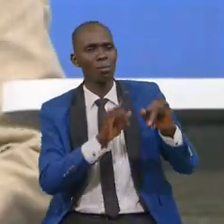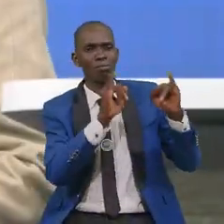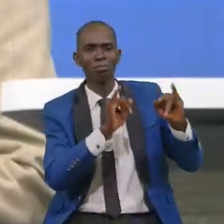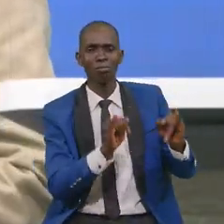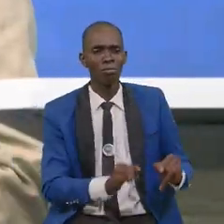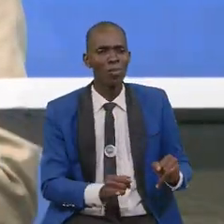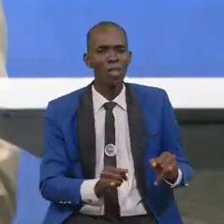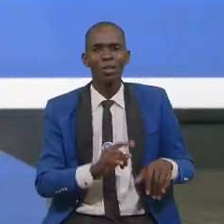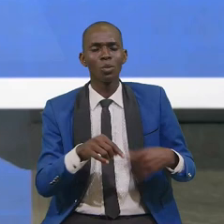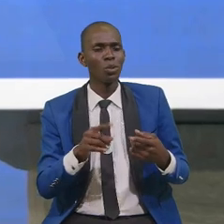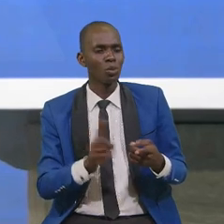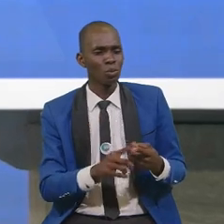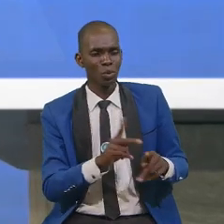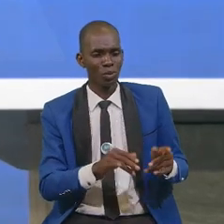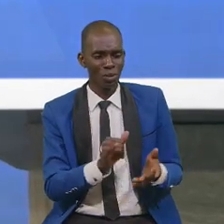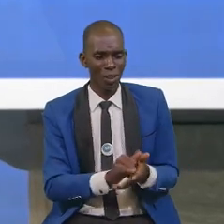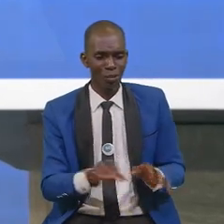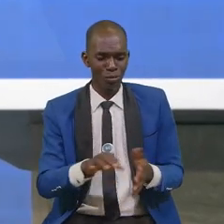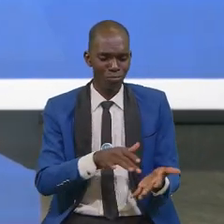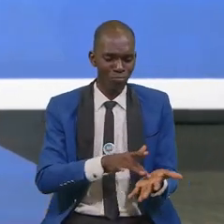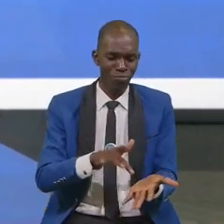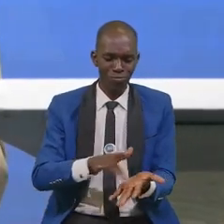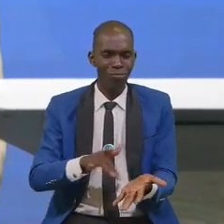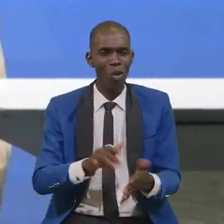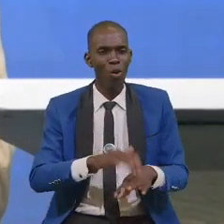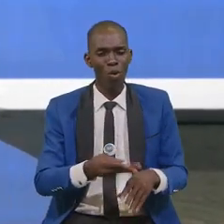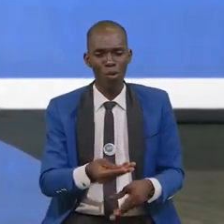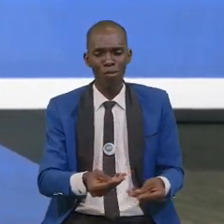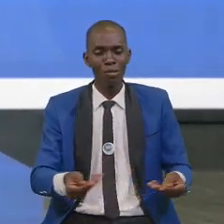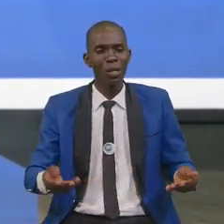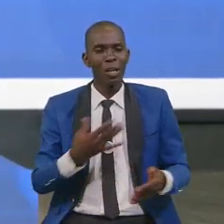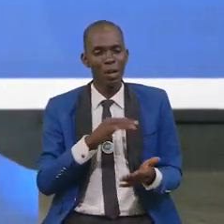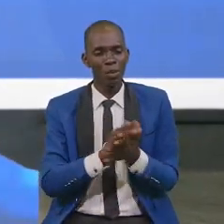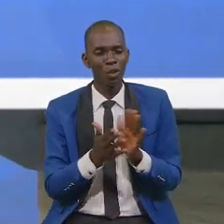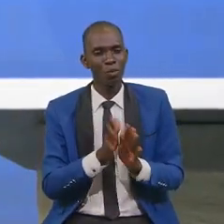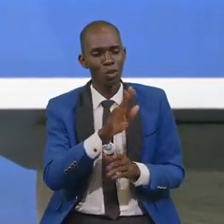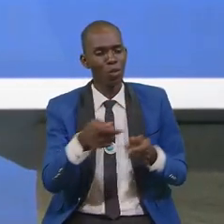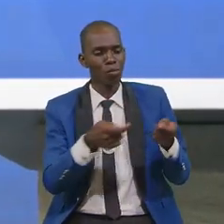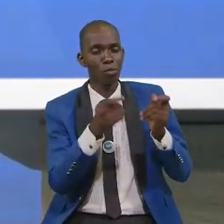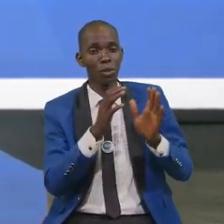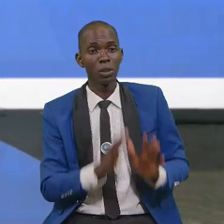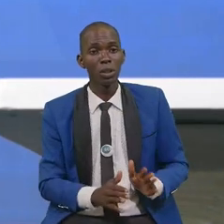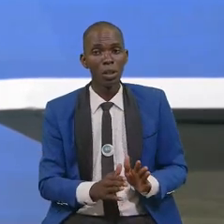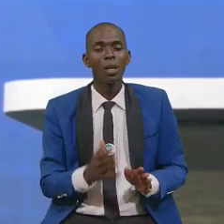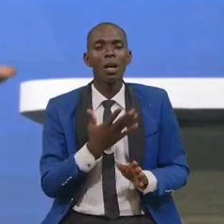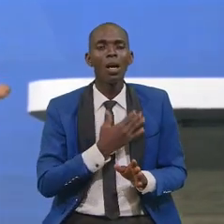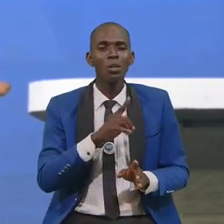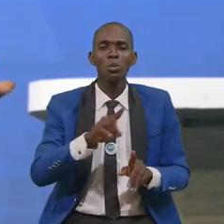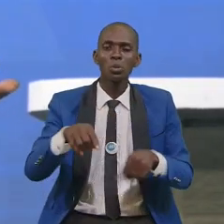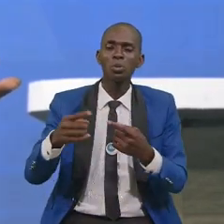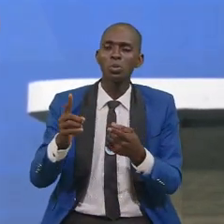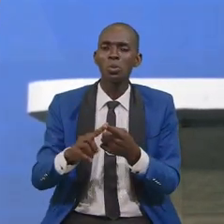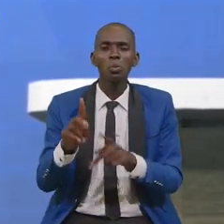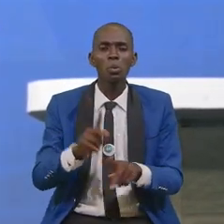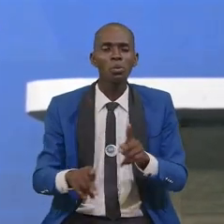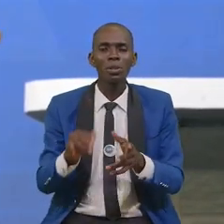on the sand, and they become your controller, and they become your Lord, and going to those who kind of